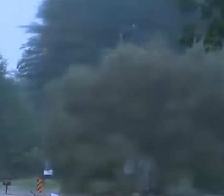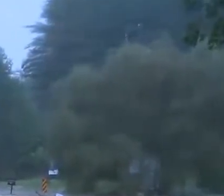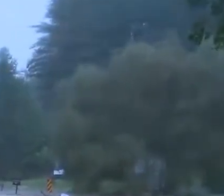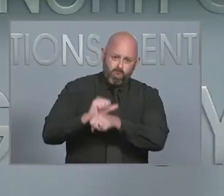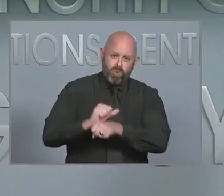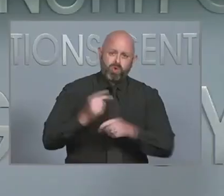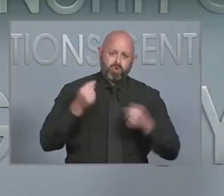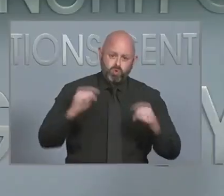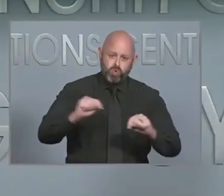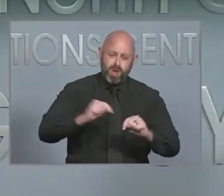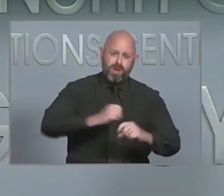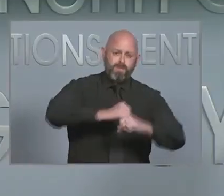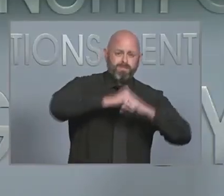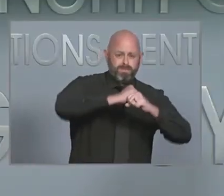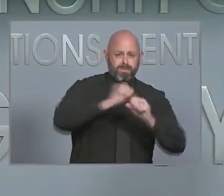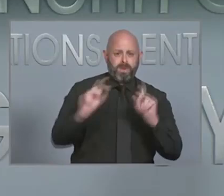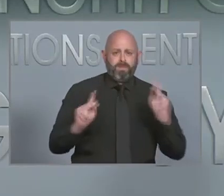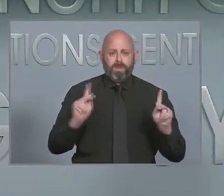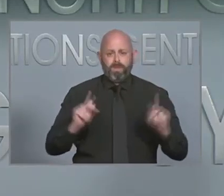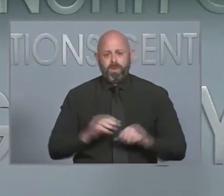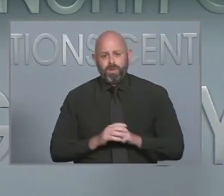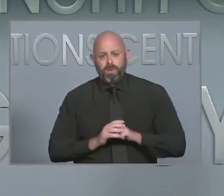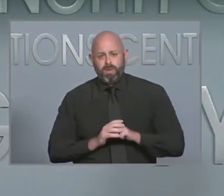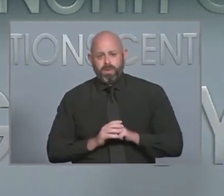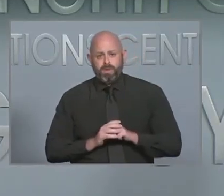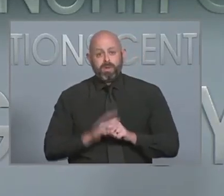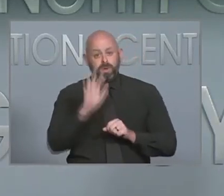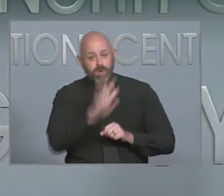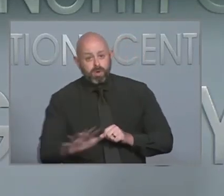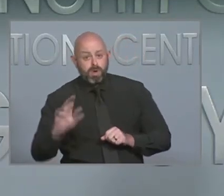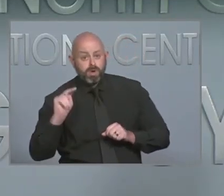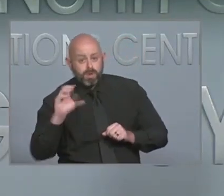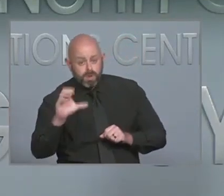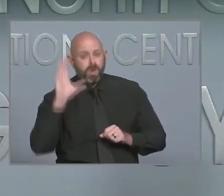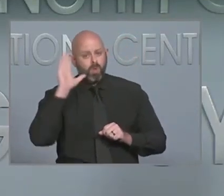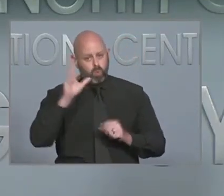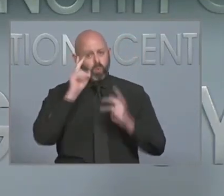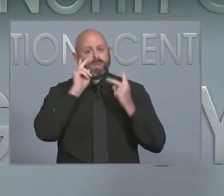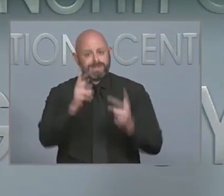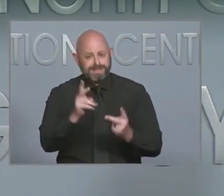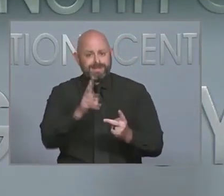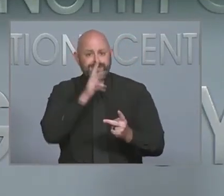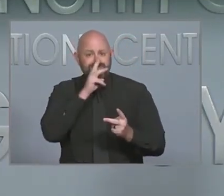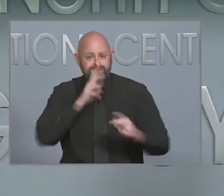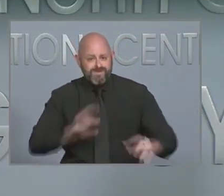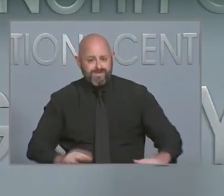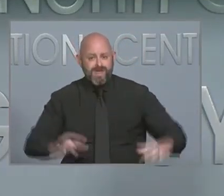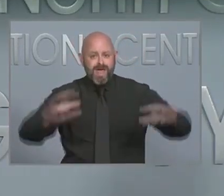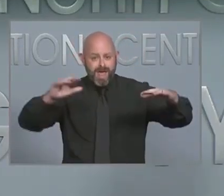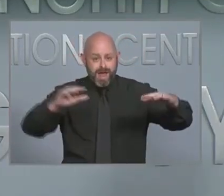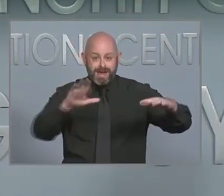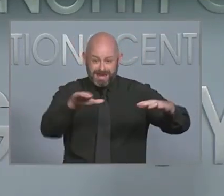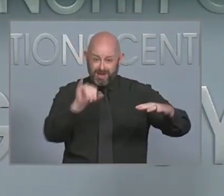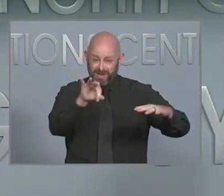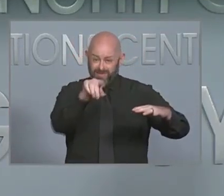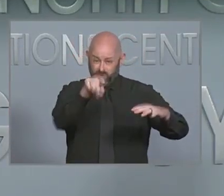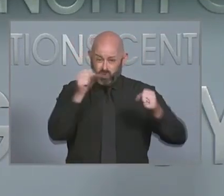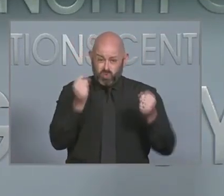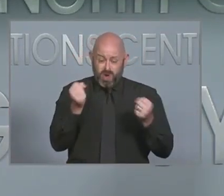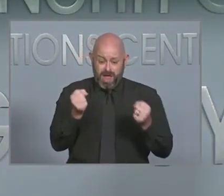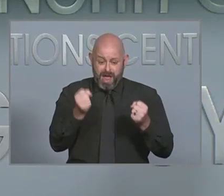Carolina. And in all parts of our state where there is flooding, remember, do not drive through